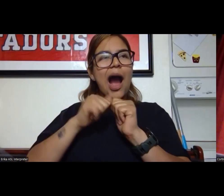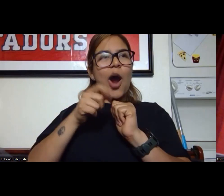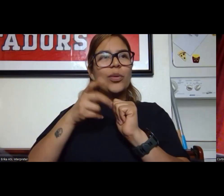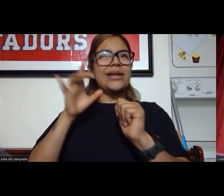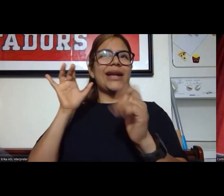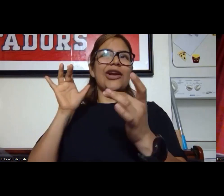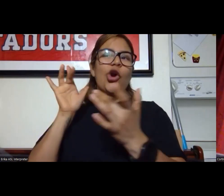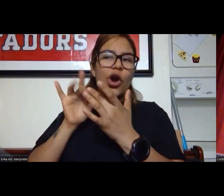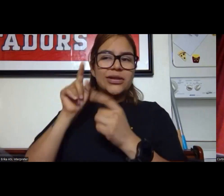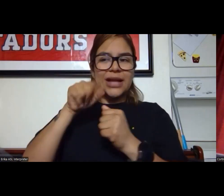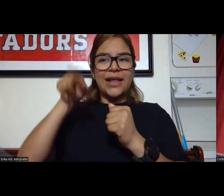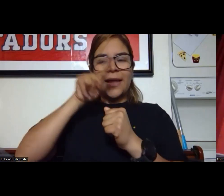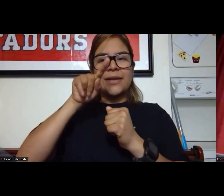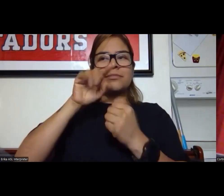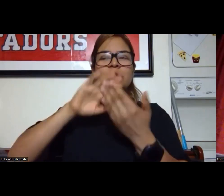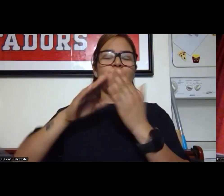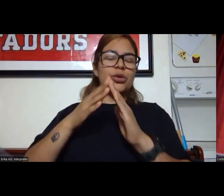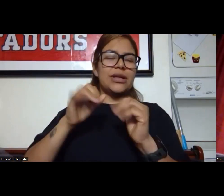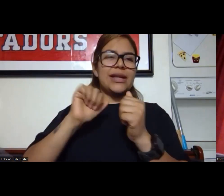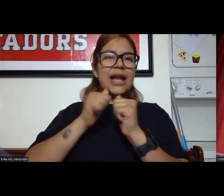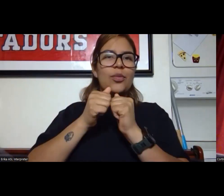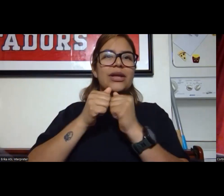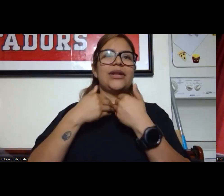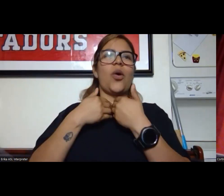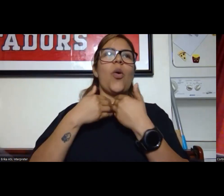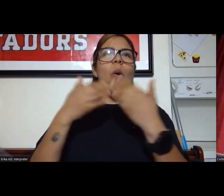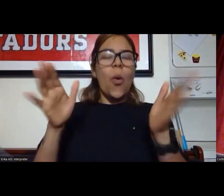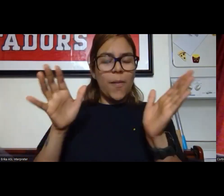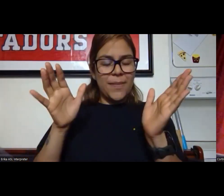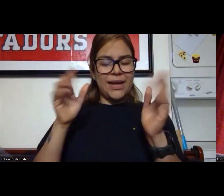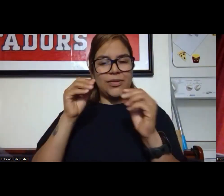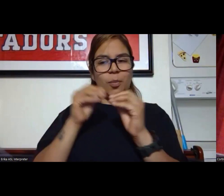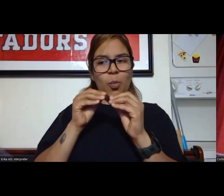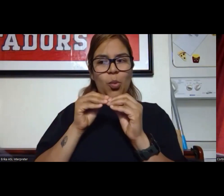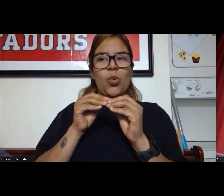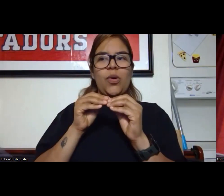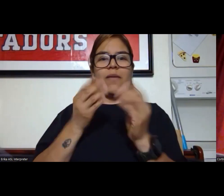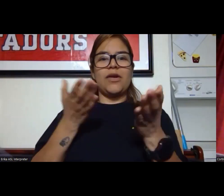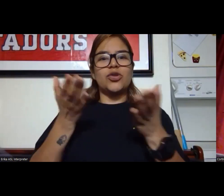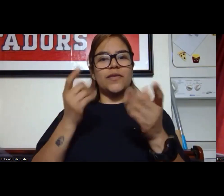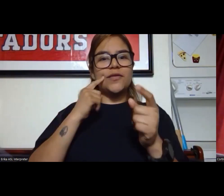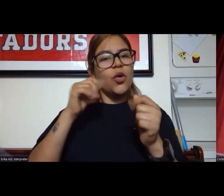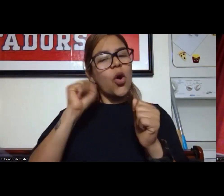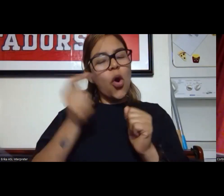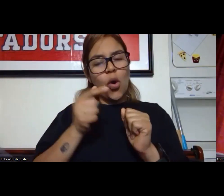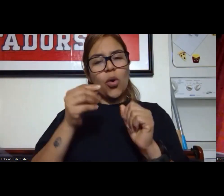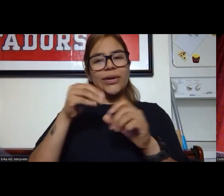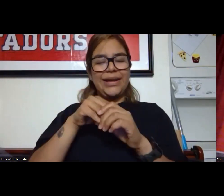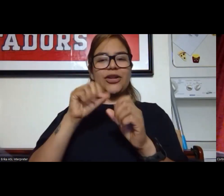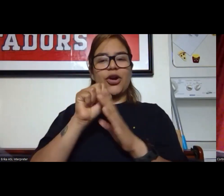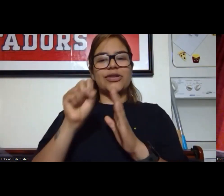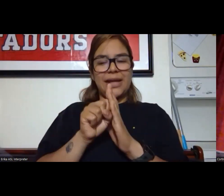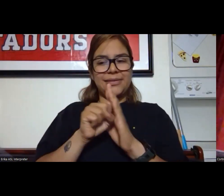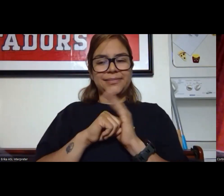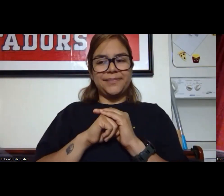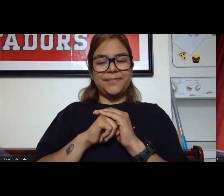to expand our services so that it's truly a statewide program throughout the state. Thank you. So thank you. I